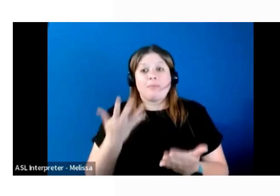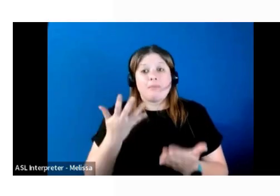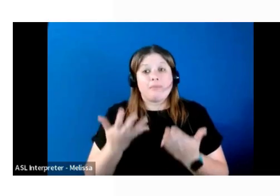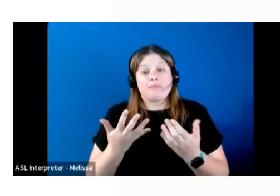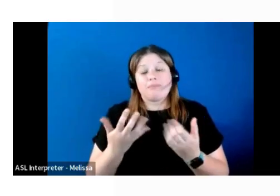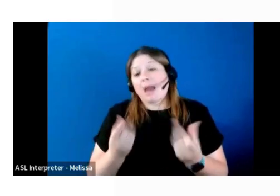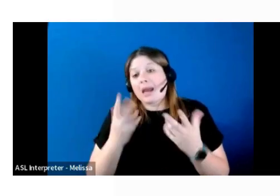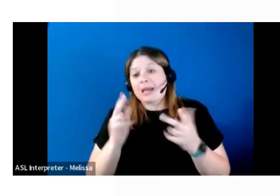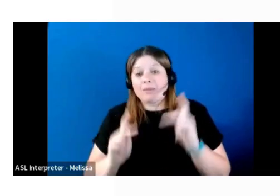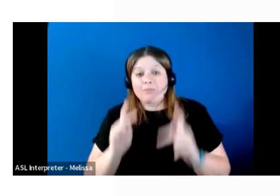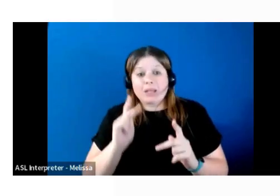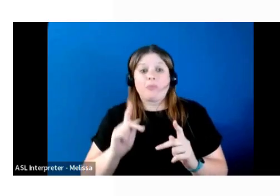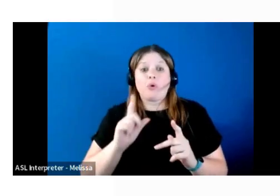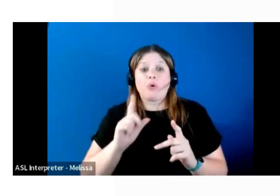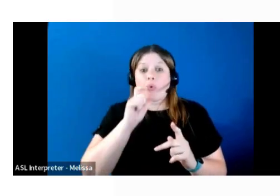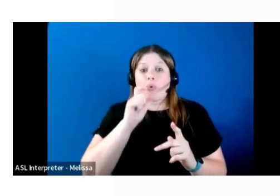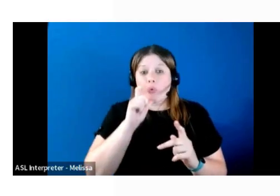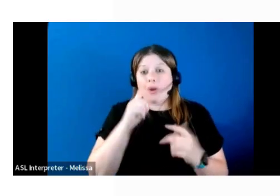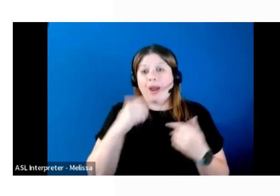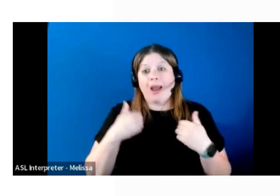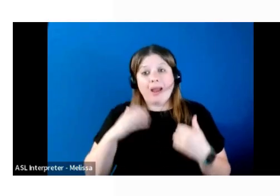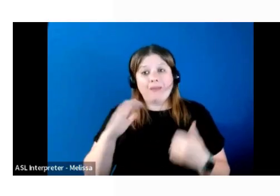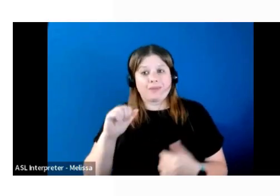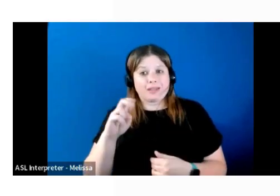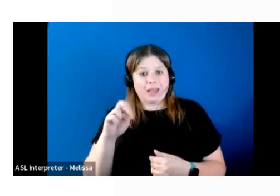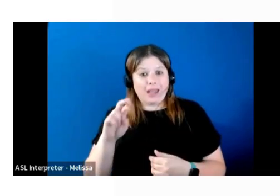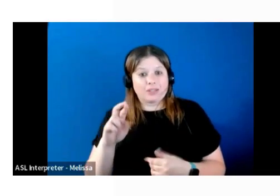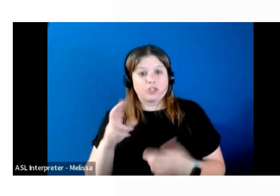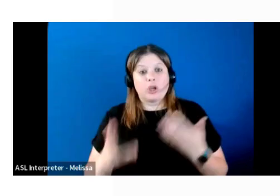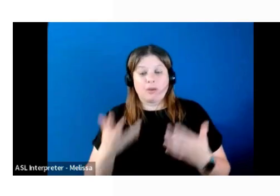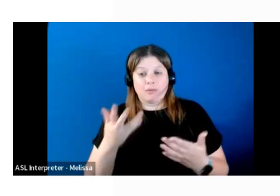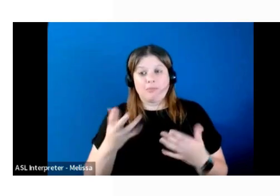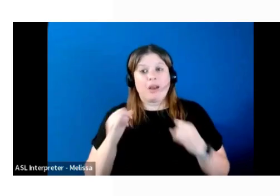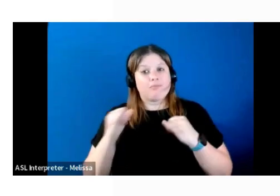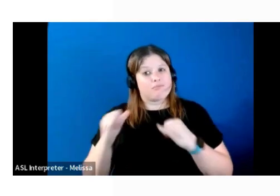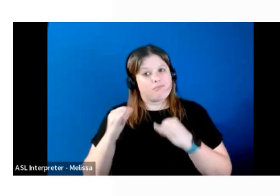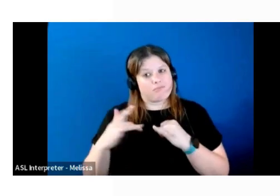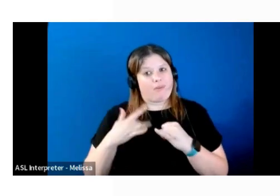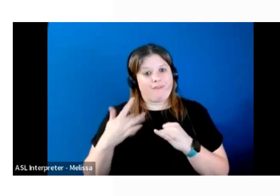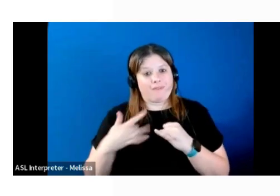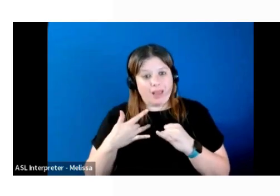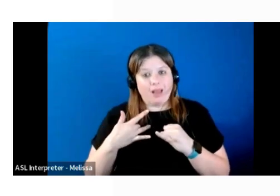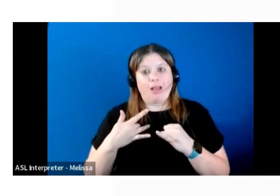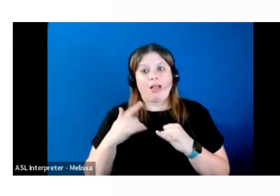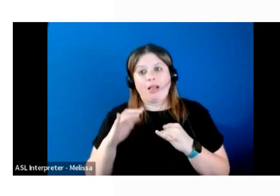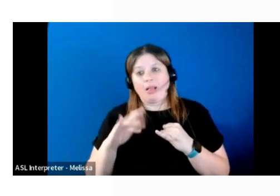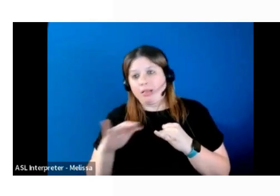feel when, and include your best guesses.